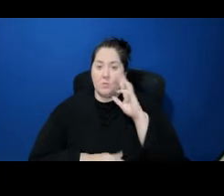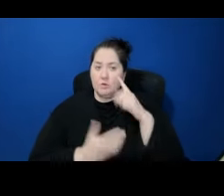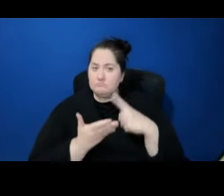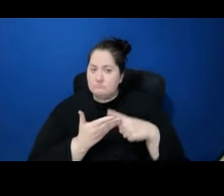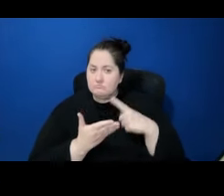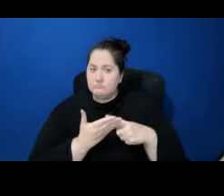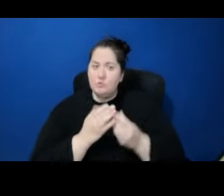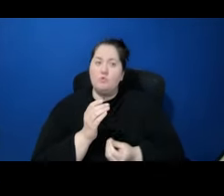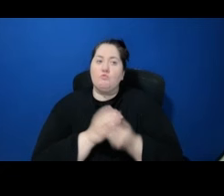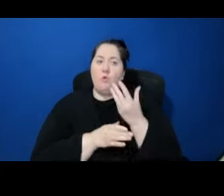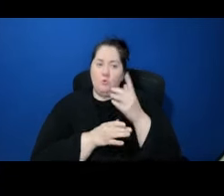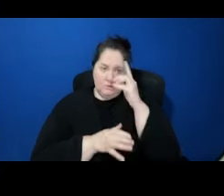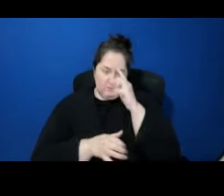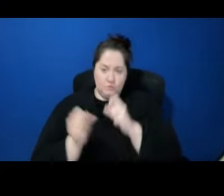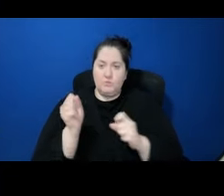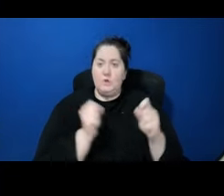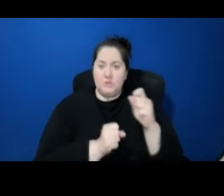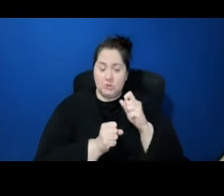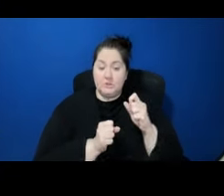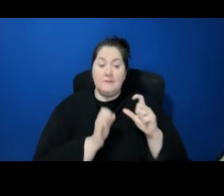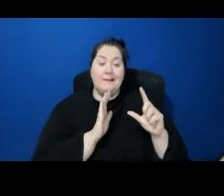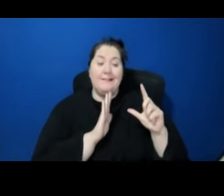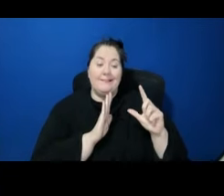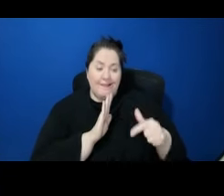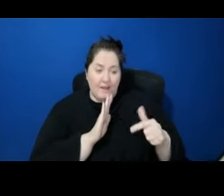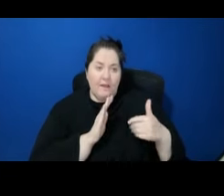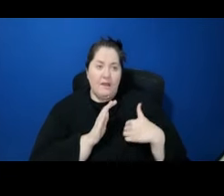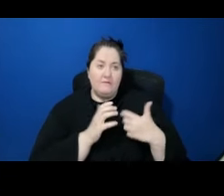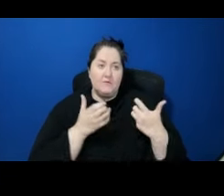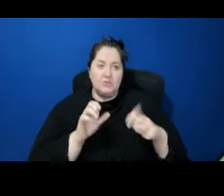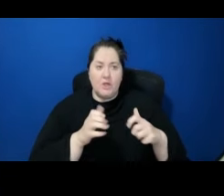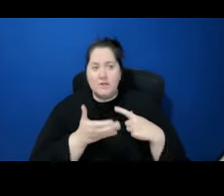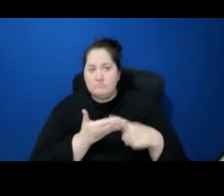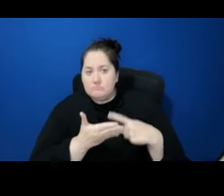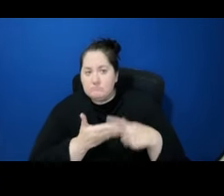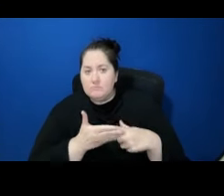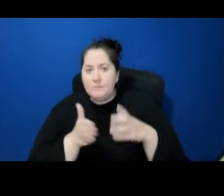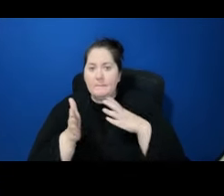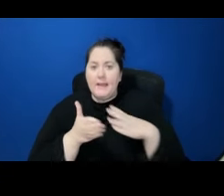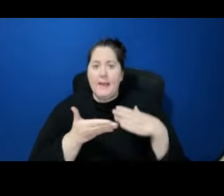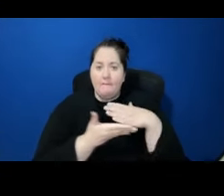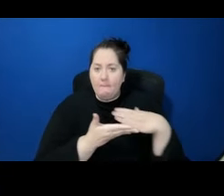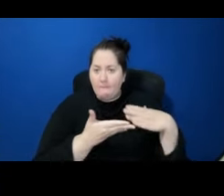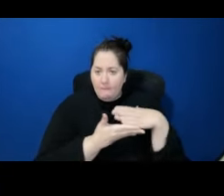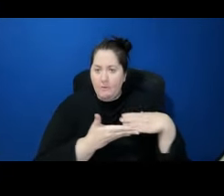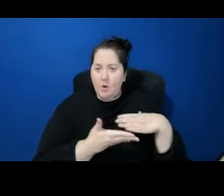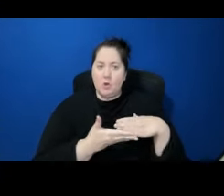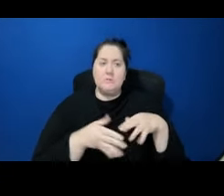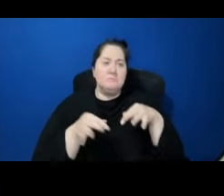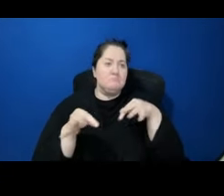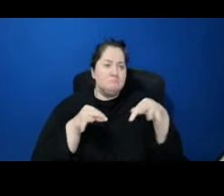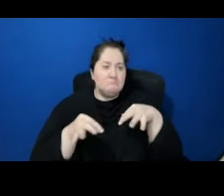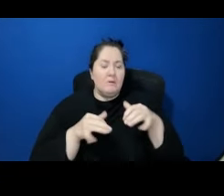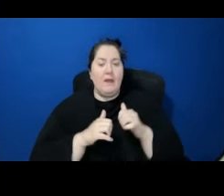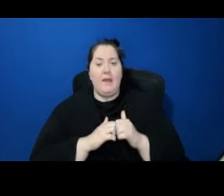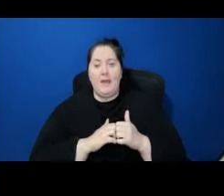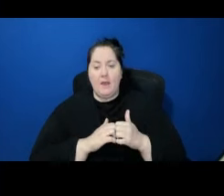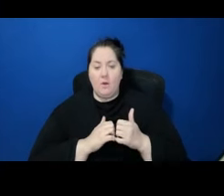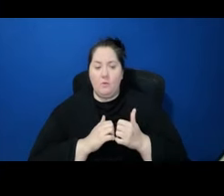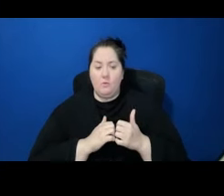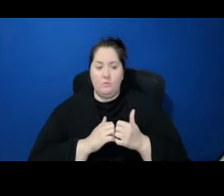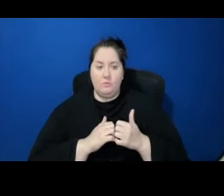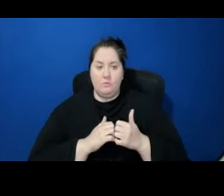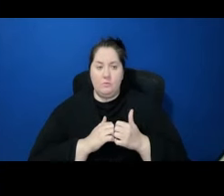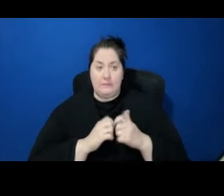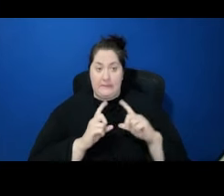then at the later in the meeting, I'll have a chance to talk about the plan elements and explain how